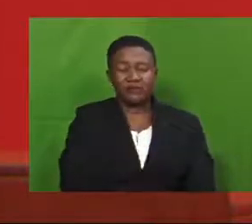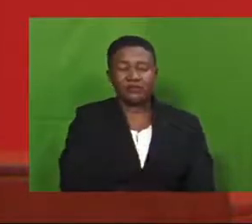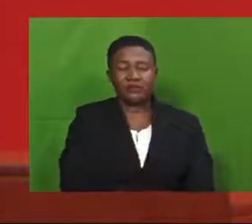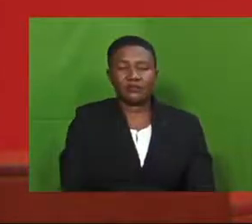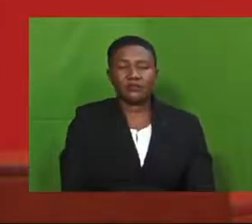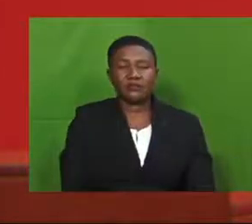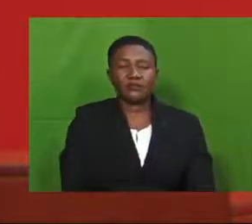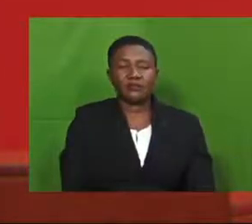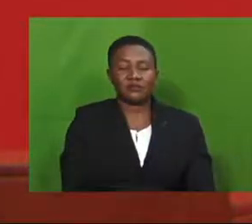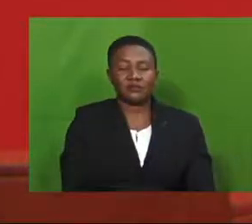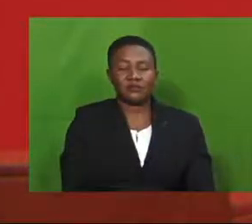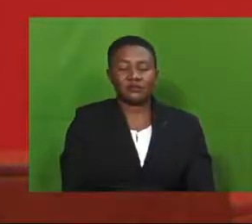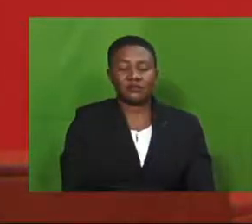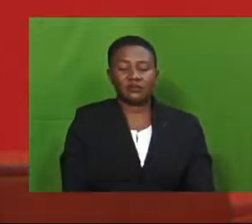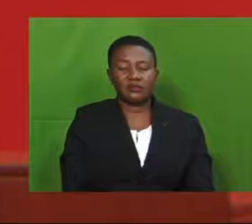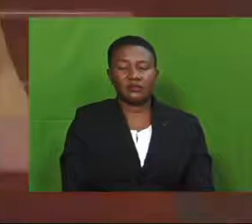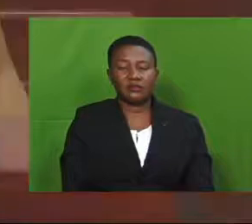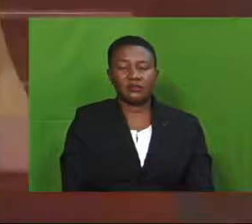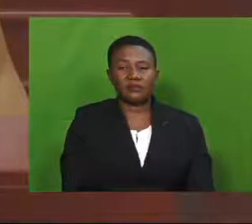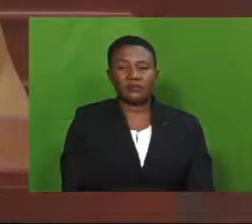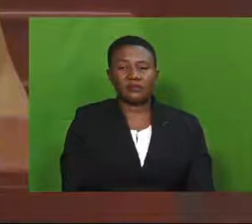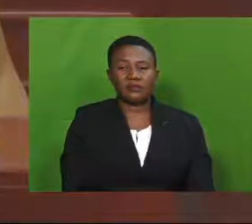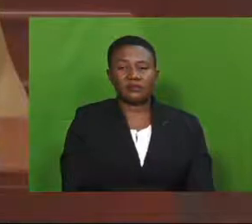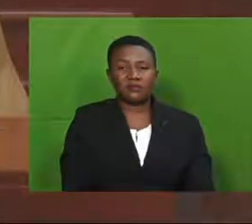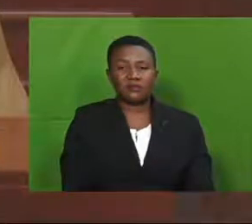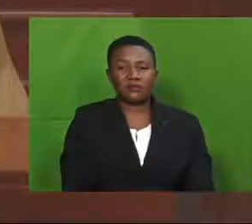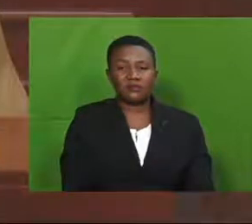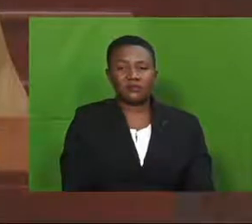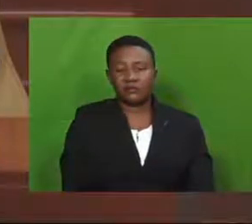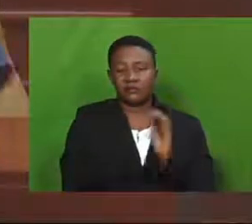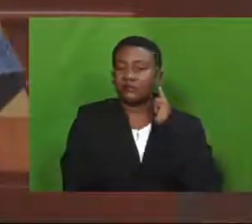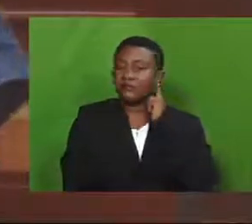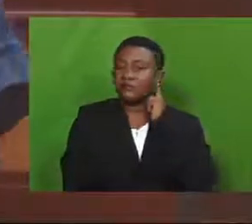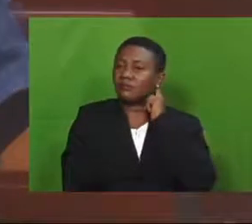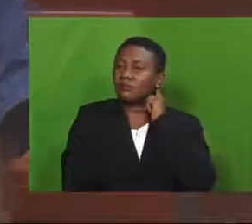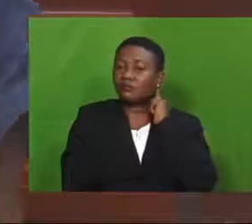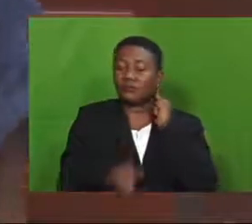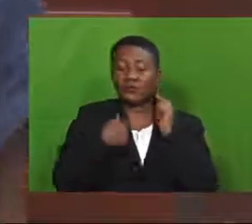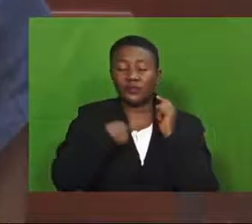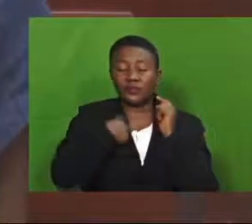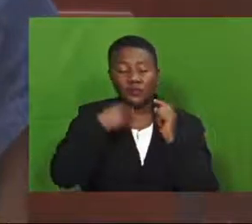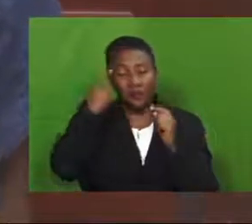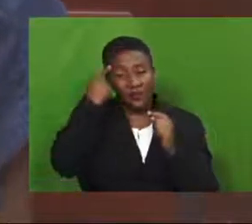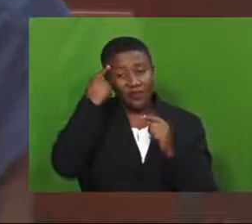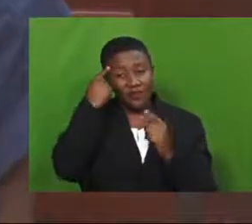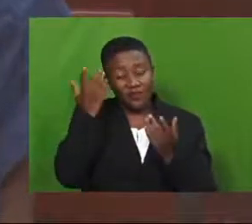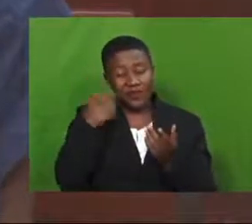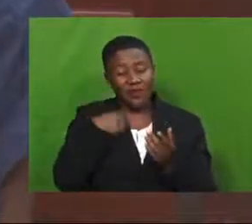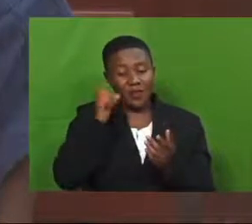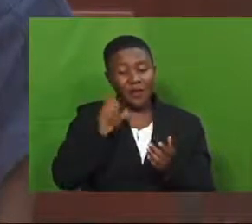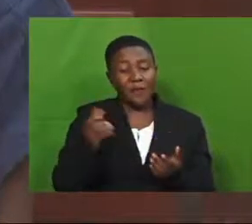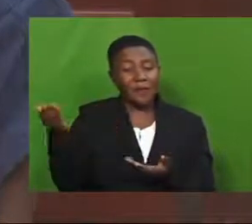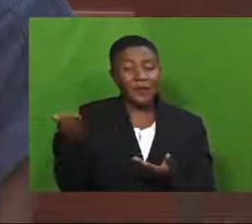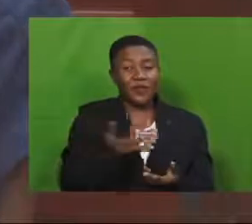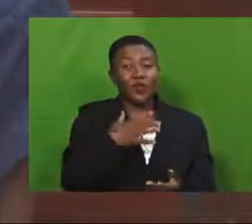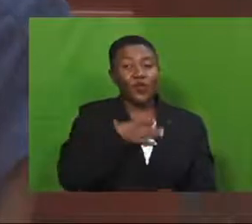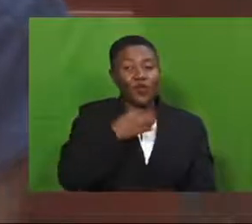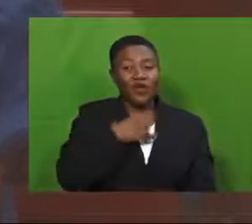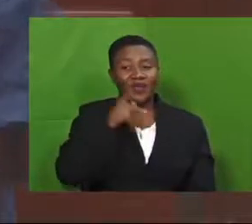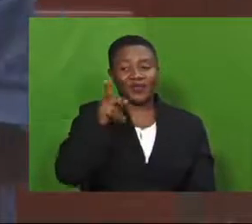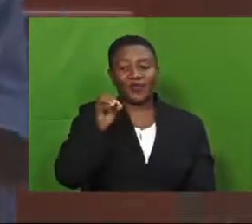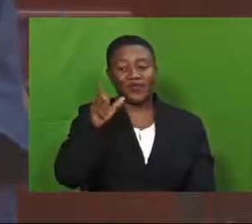Thank you, Mr. Speaker. And I can't thank you more. I think I have to get you a white cooler after this